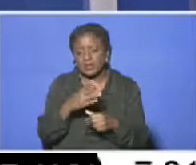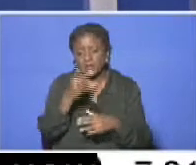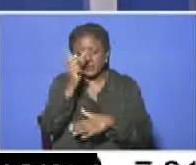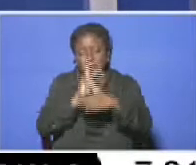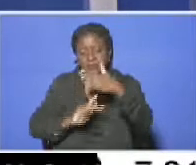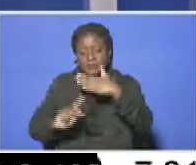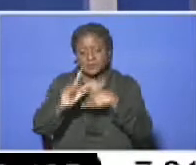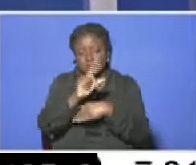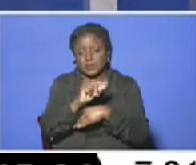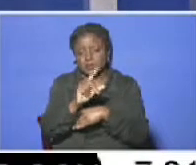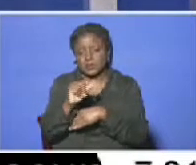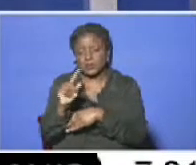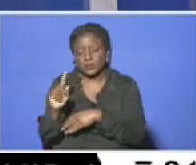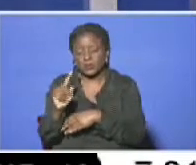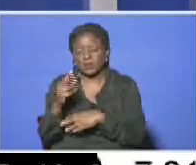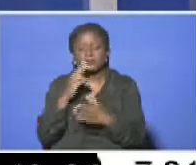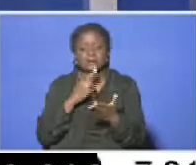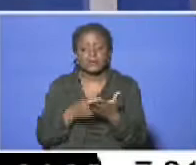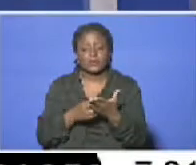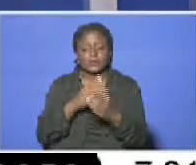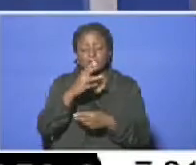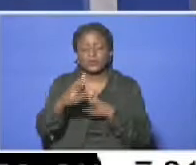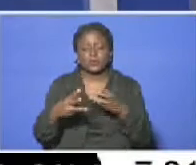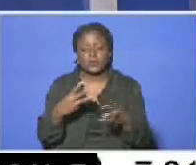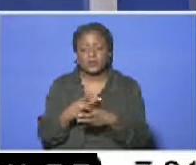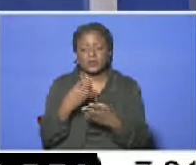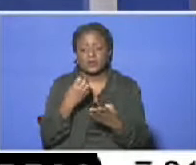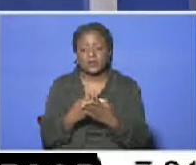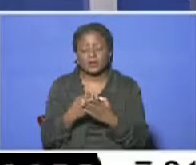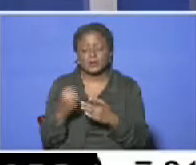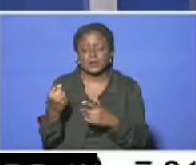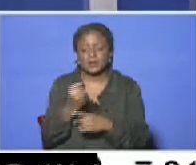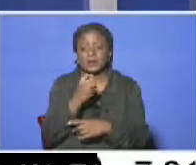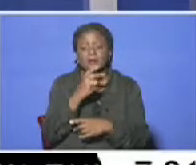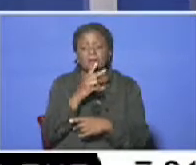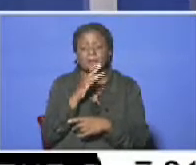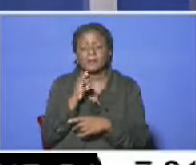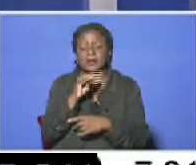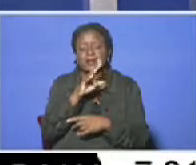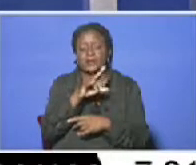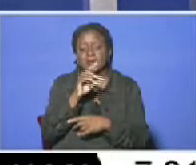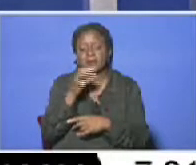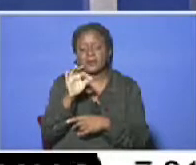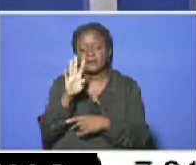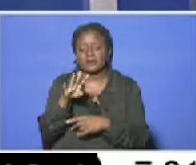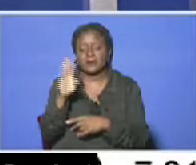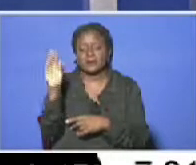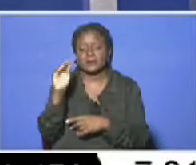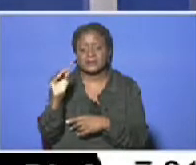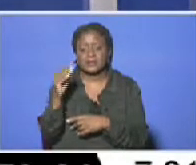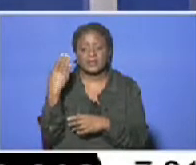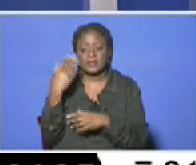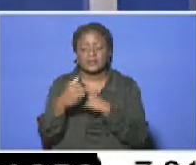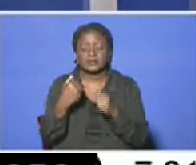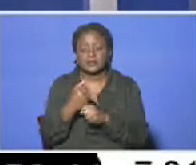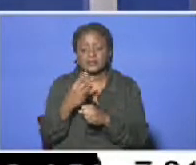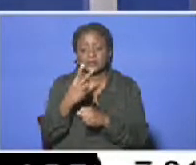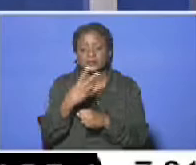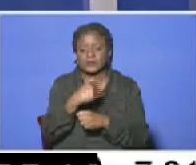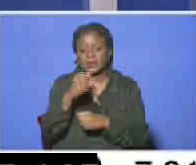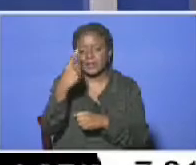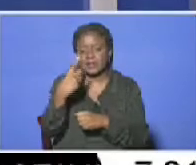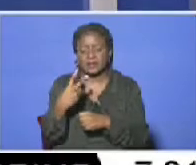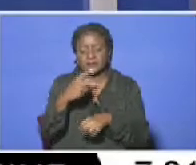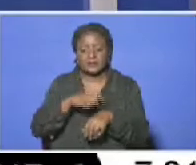2021 report, the world economy shrank by 4.3% last year, over 2.5 times more than during the global